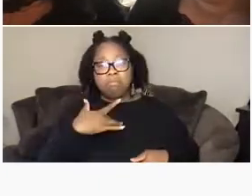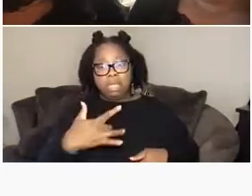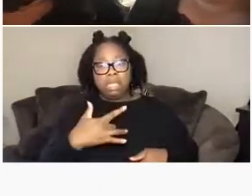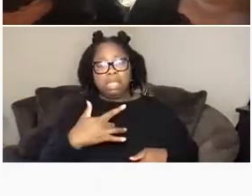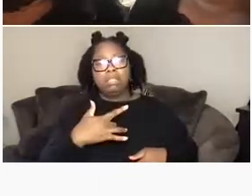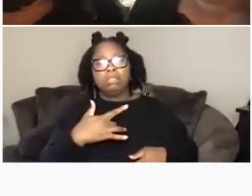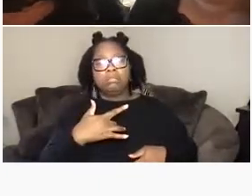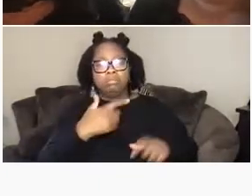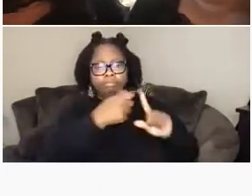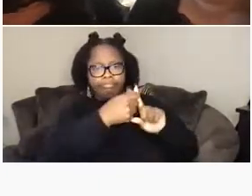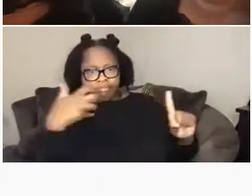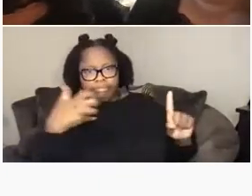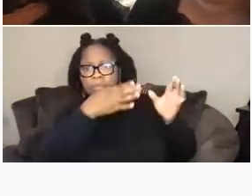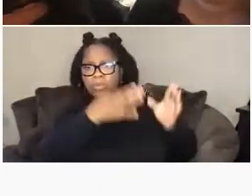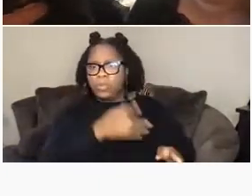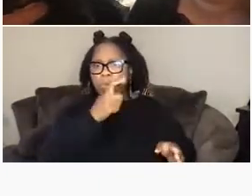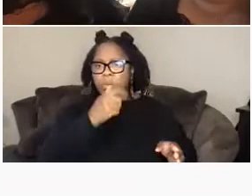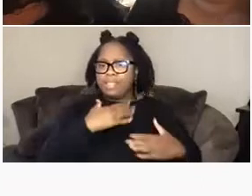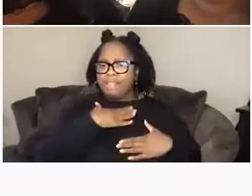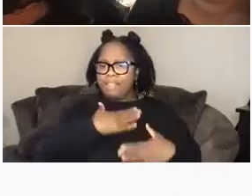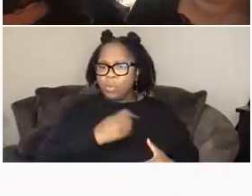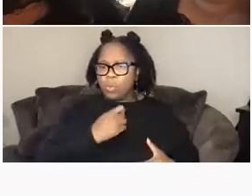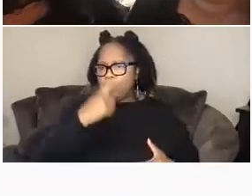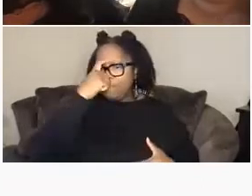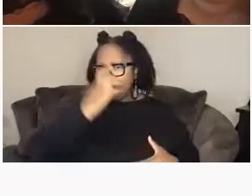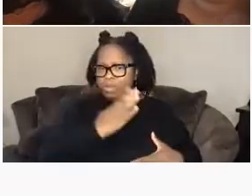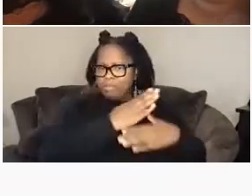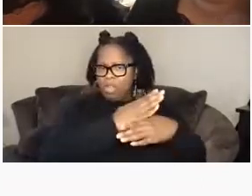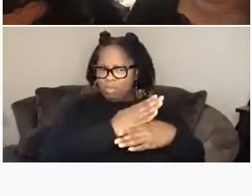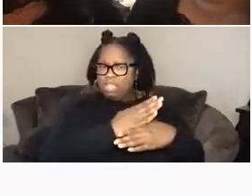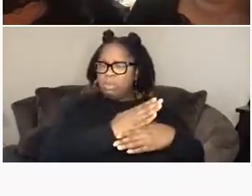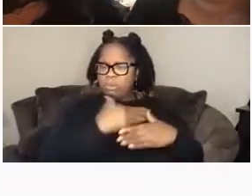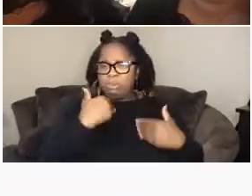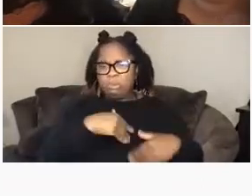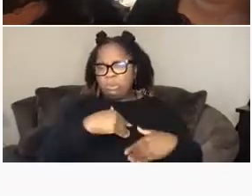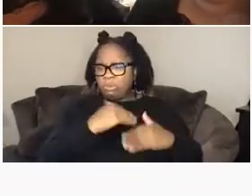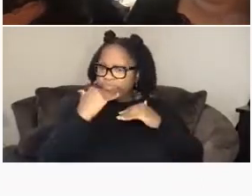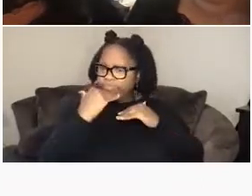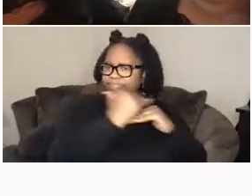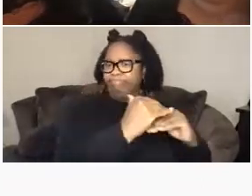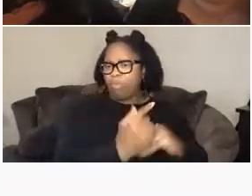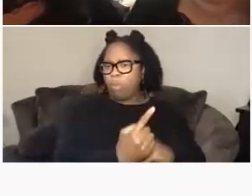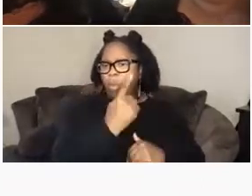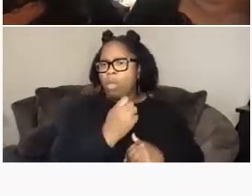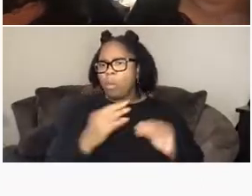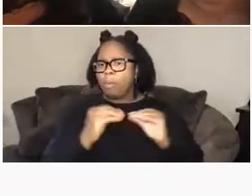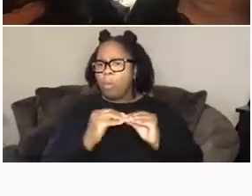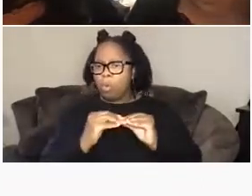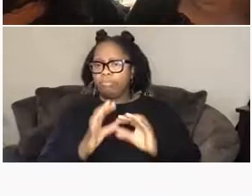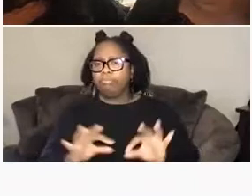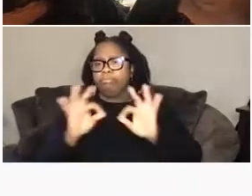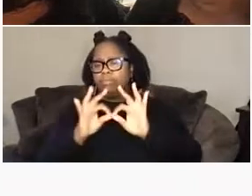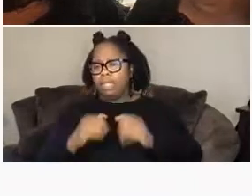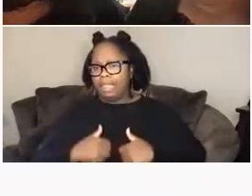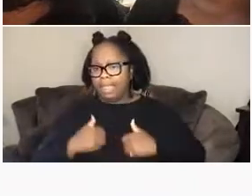as a person who has a physical or mental impairment that substantially limits one or more major life activities. That's